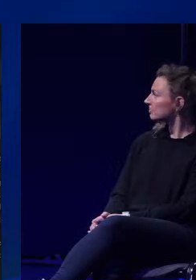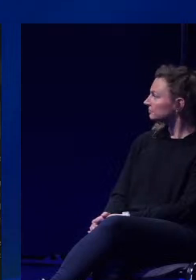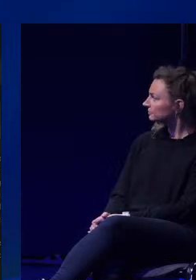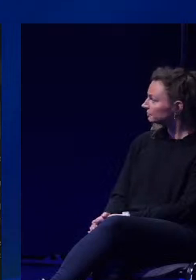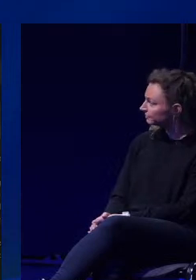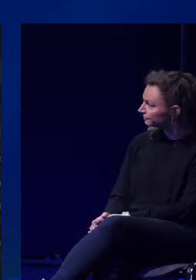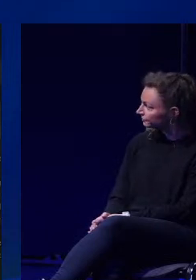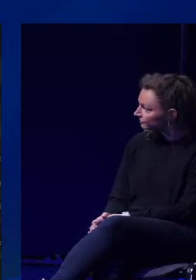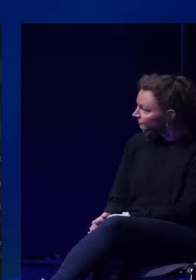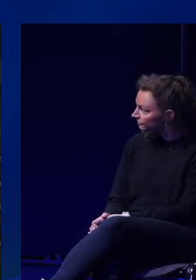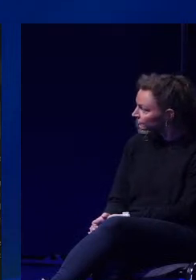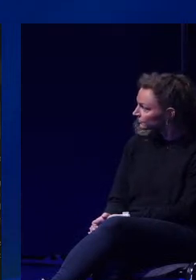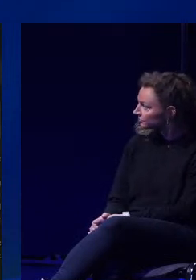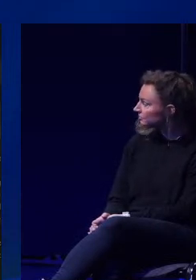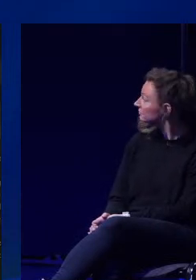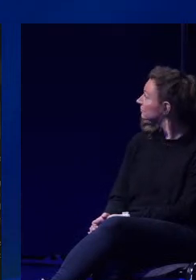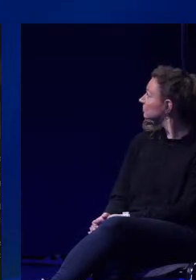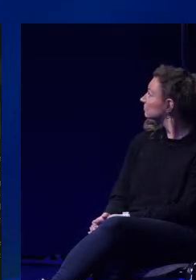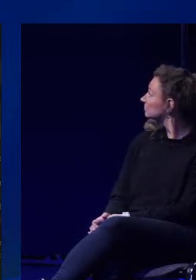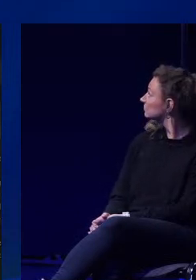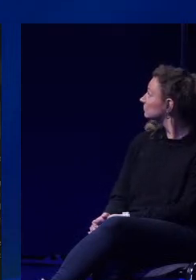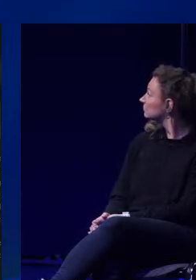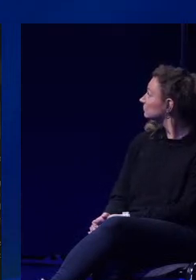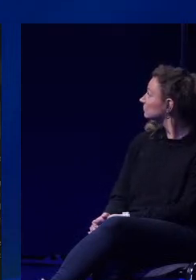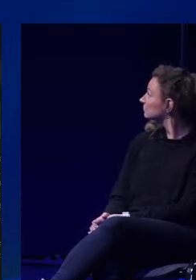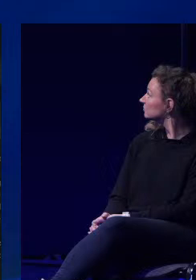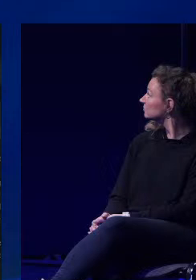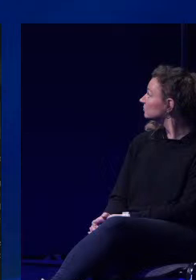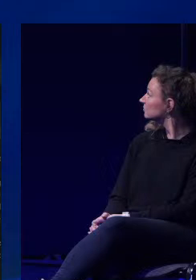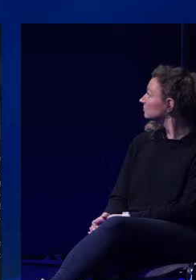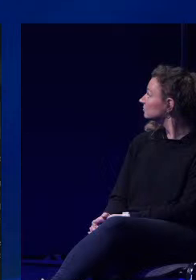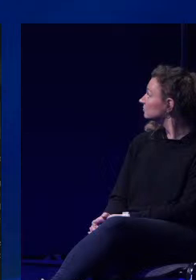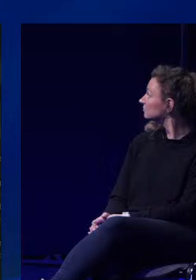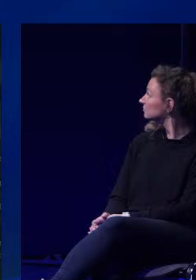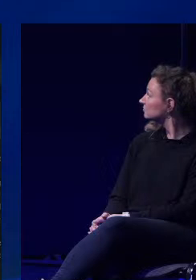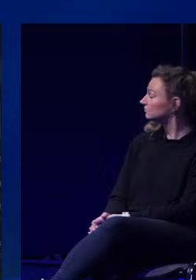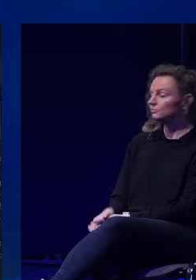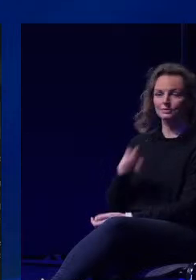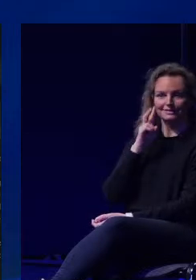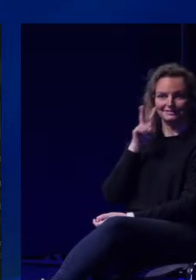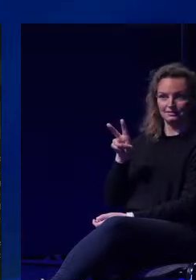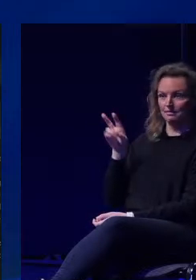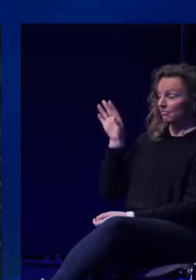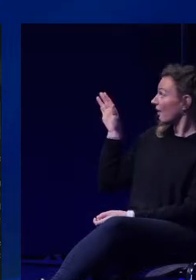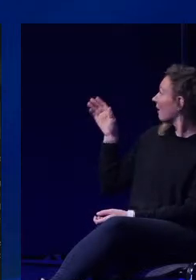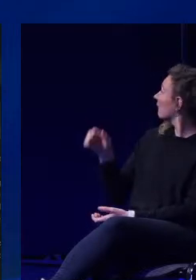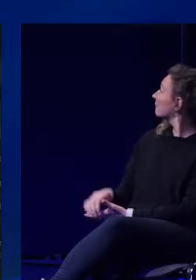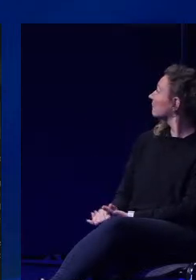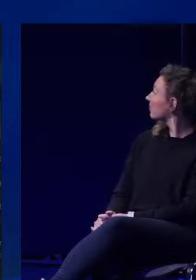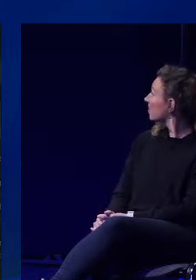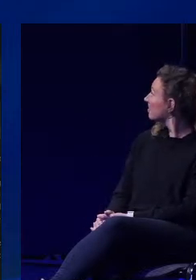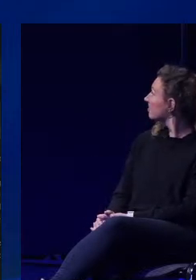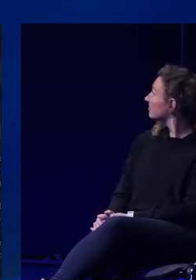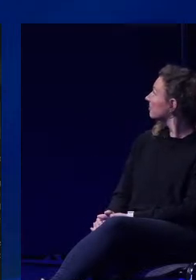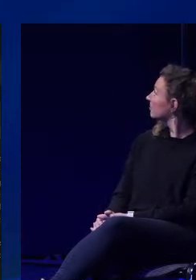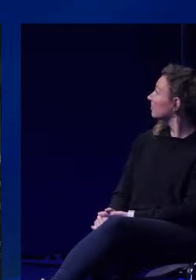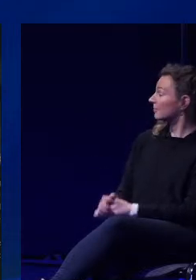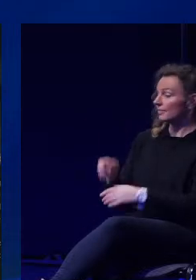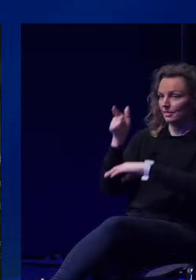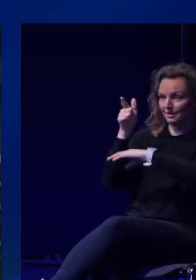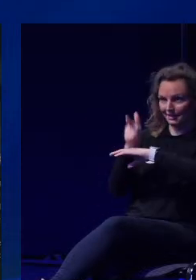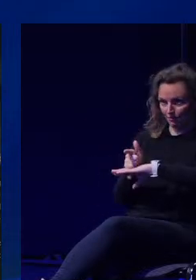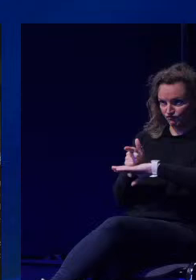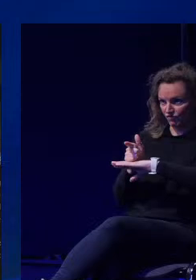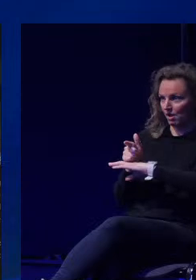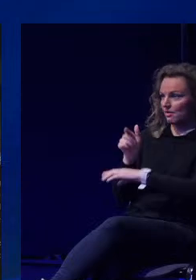Okay, so you can actually see here that a camera exists.